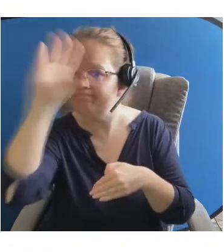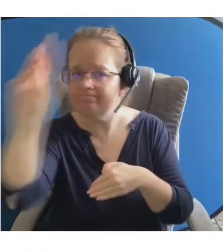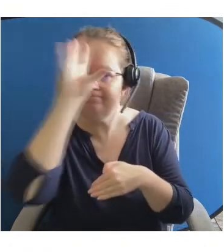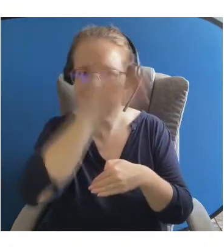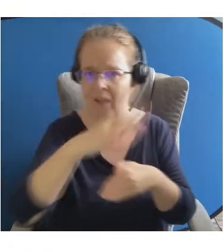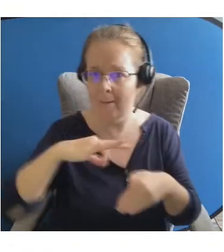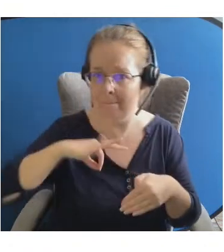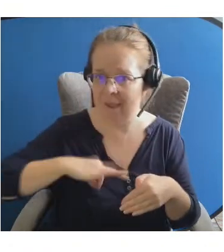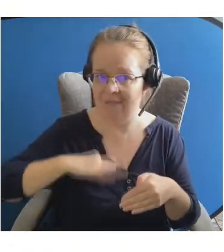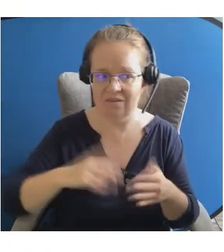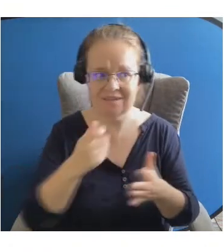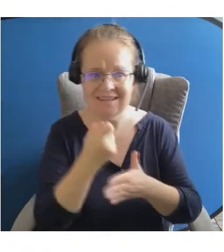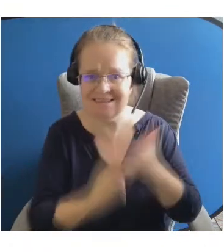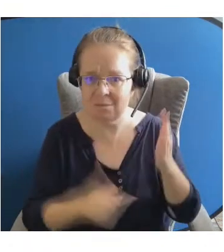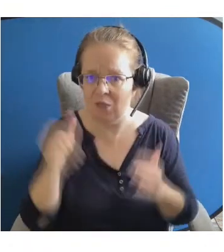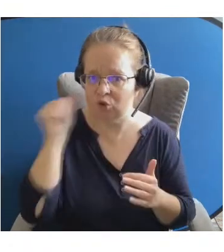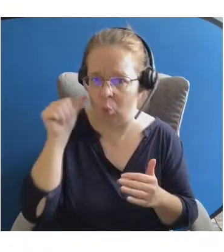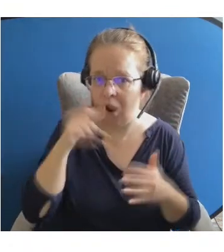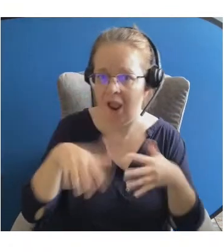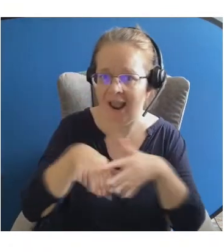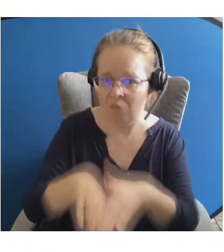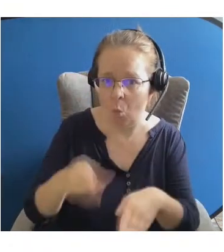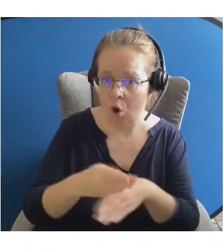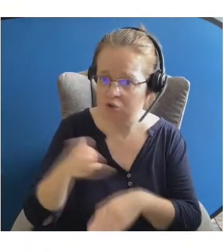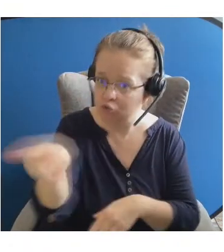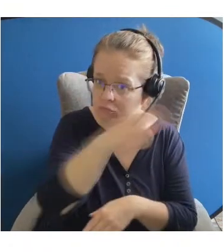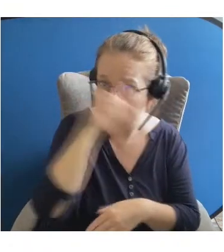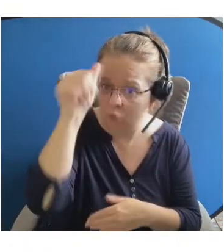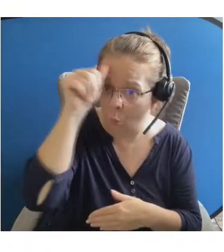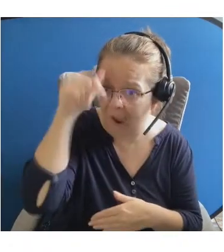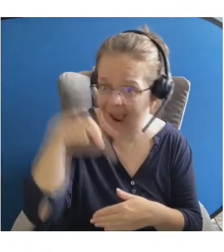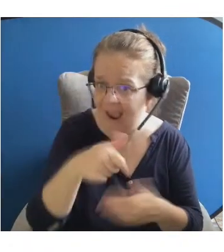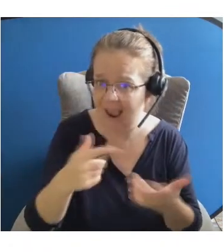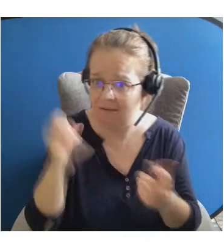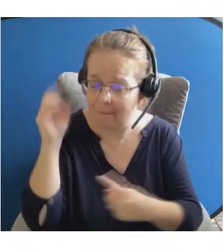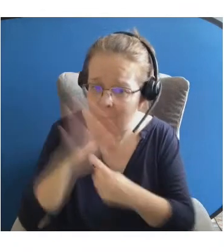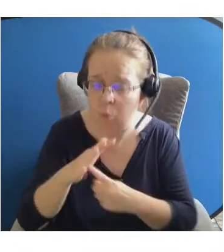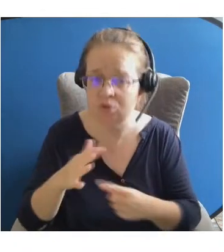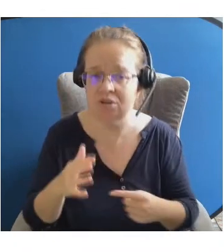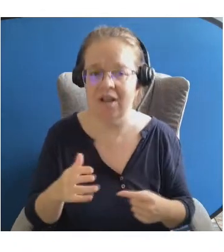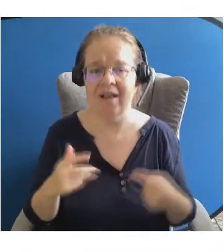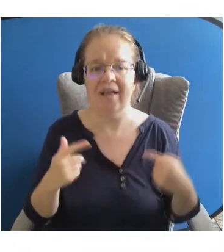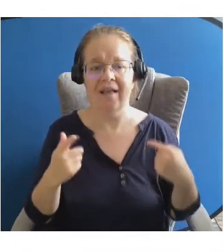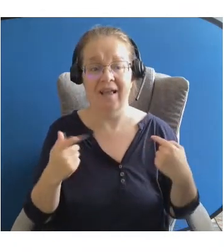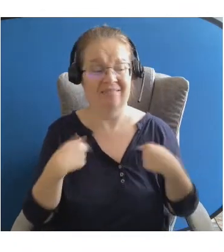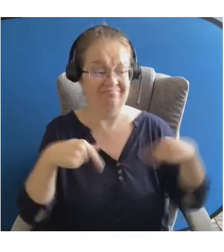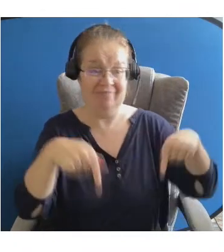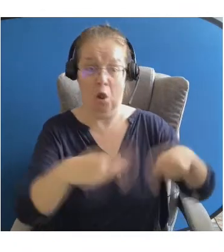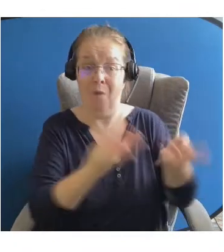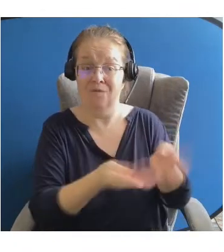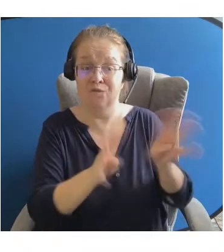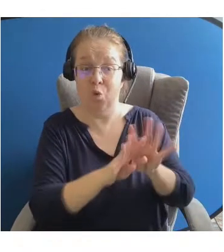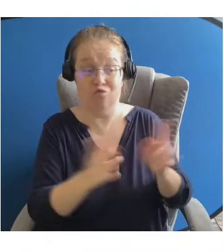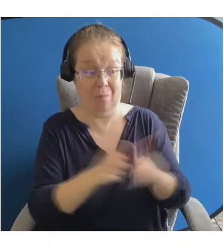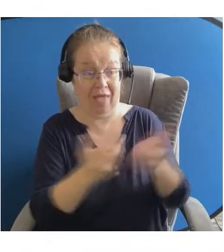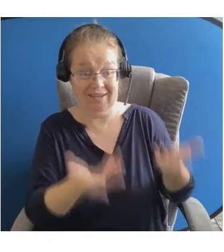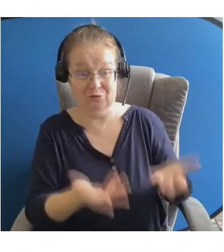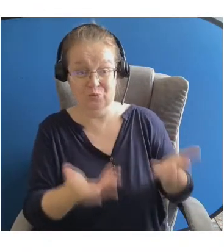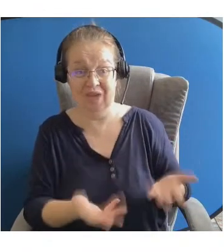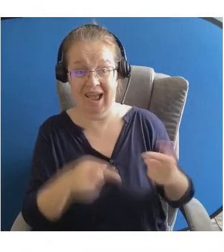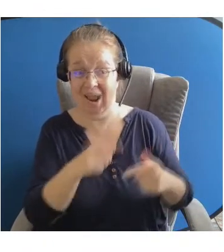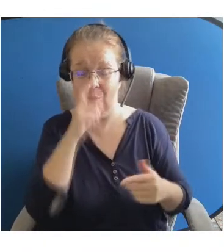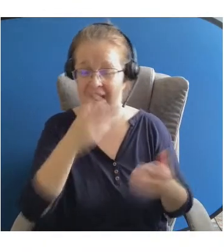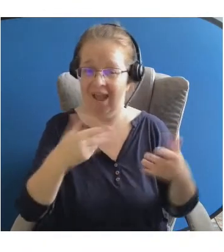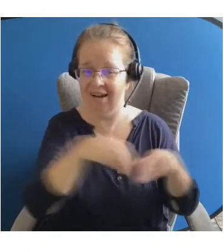of disability awareness and inclusion in the workplace. We do that by getting involved in forums like this today, but